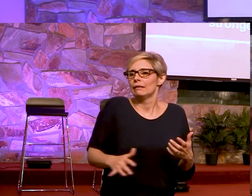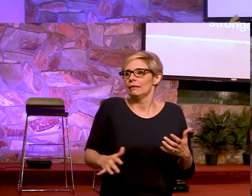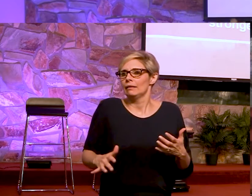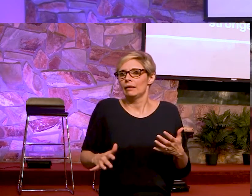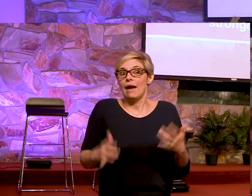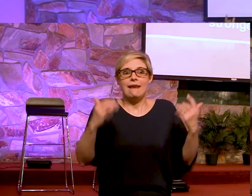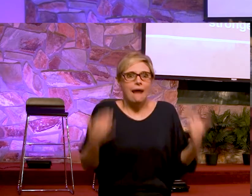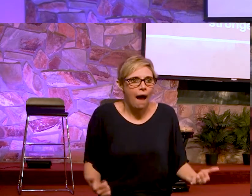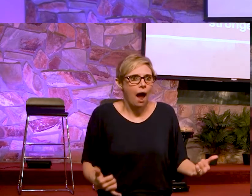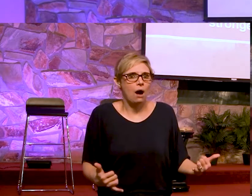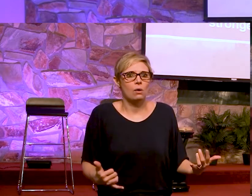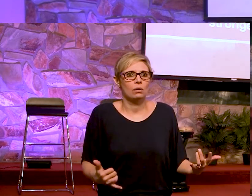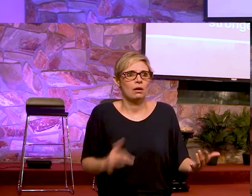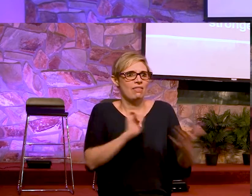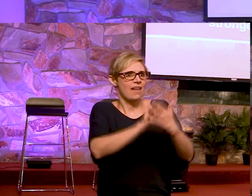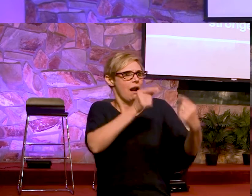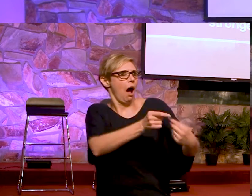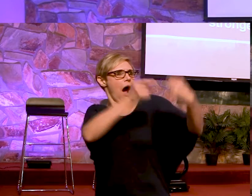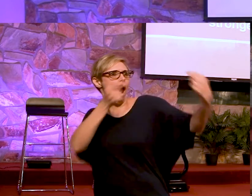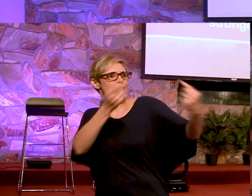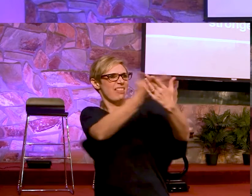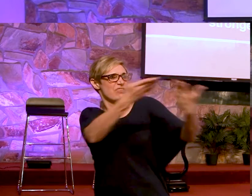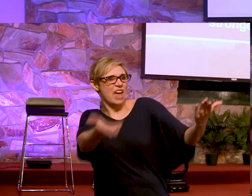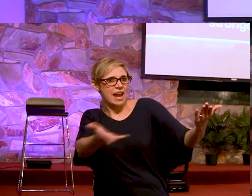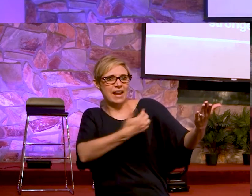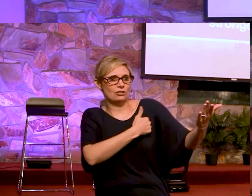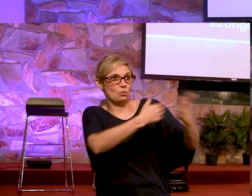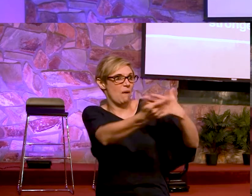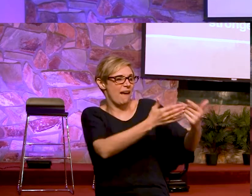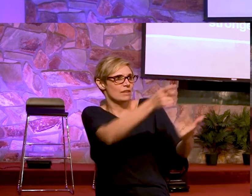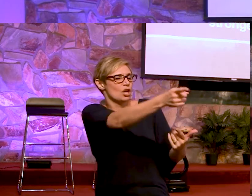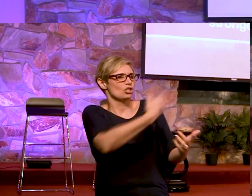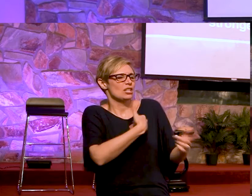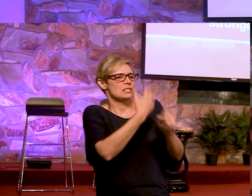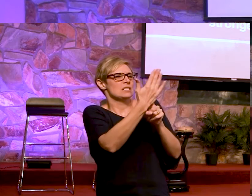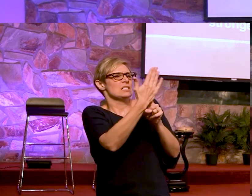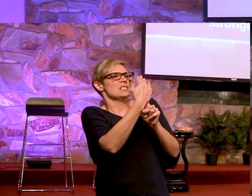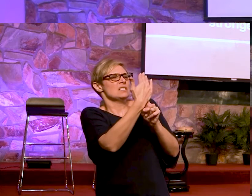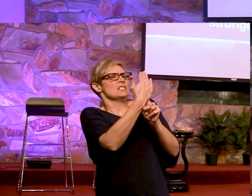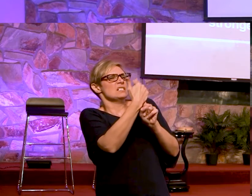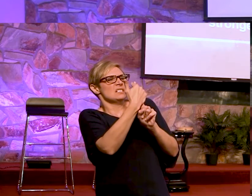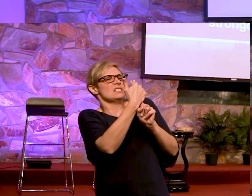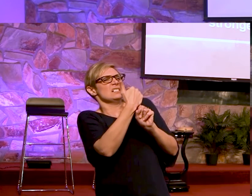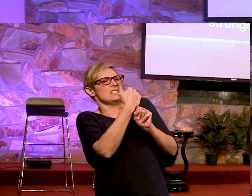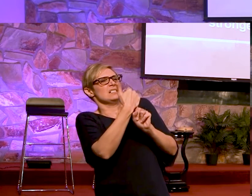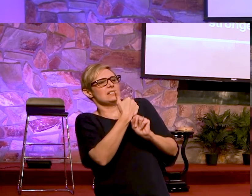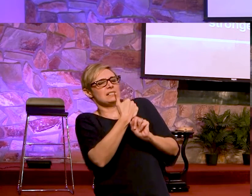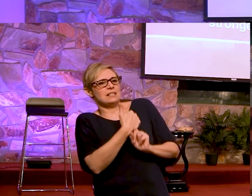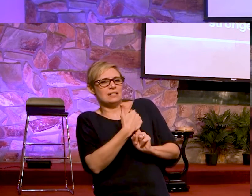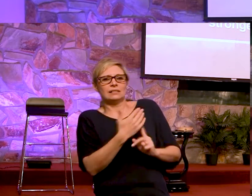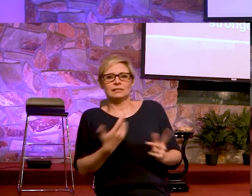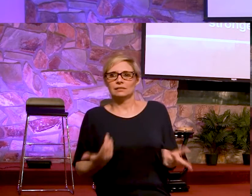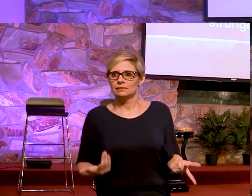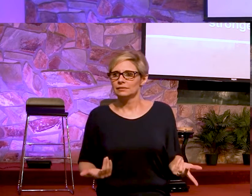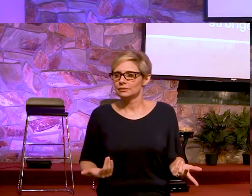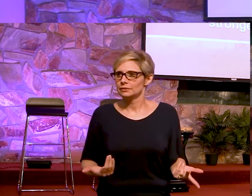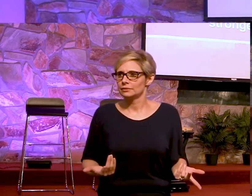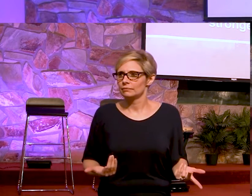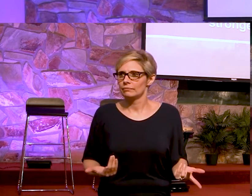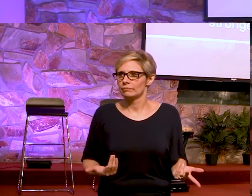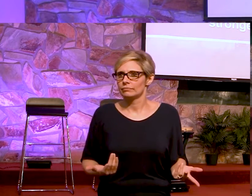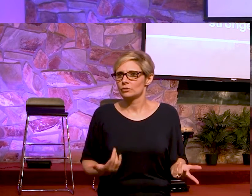this opposition against us. It's just keeping us down, keeping us back, holding us back,